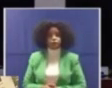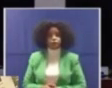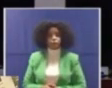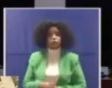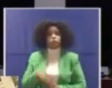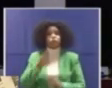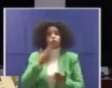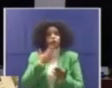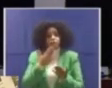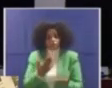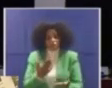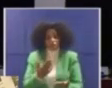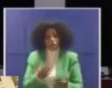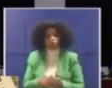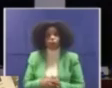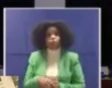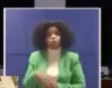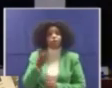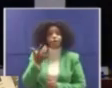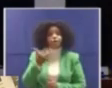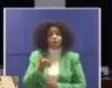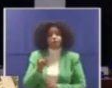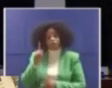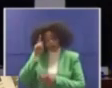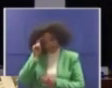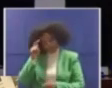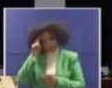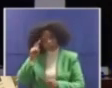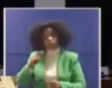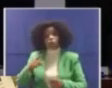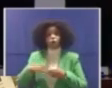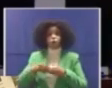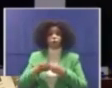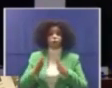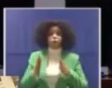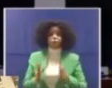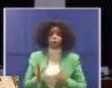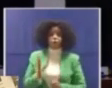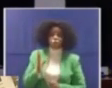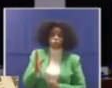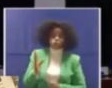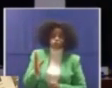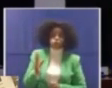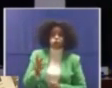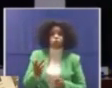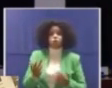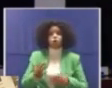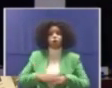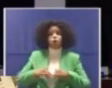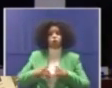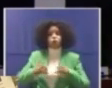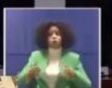Yeah, if the honorable members online can watch their gadgets, you